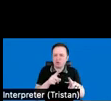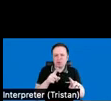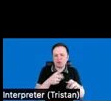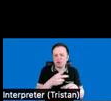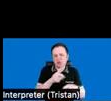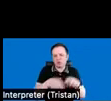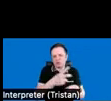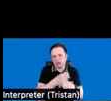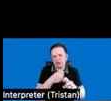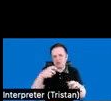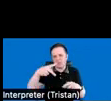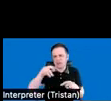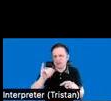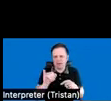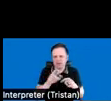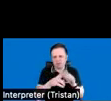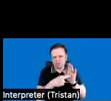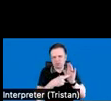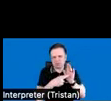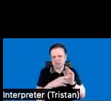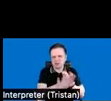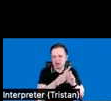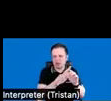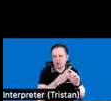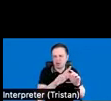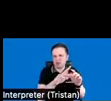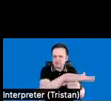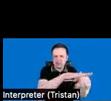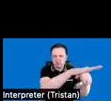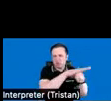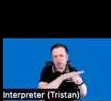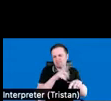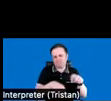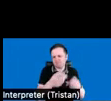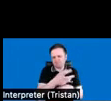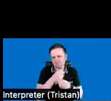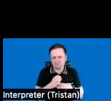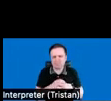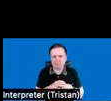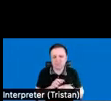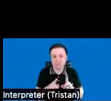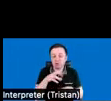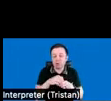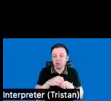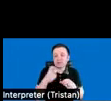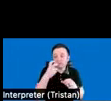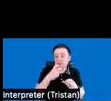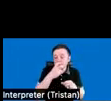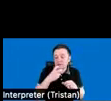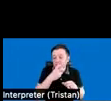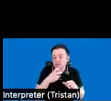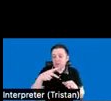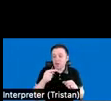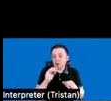from PEI and their territories. Service provider included a range of speech language pathologies, occupational therapies,